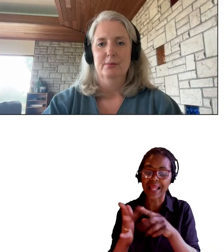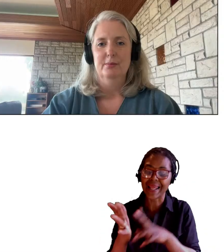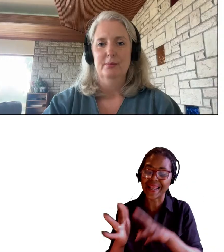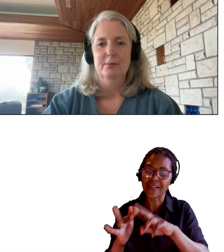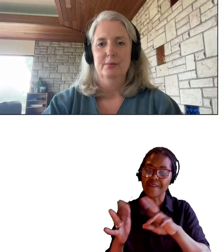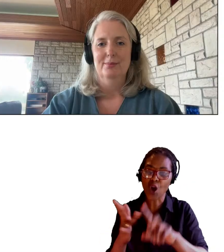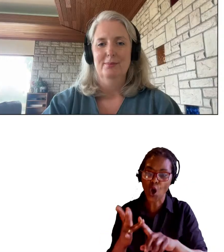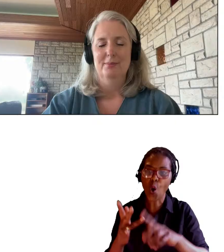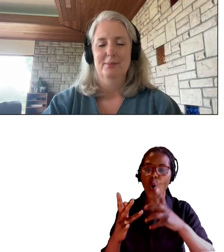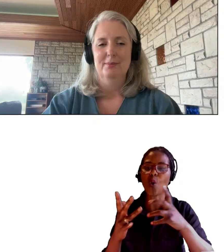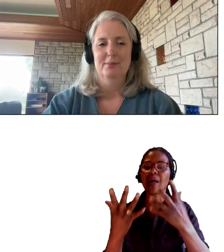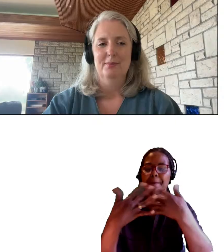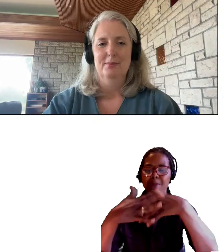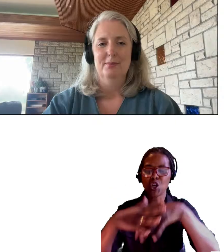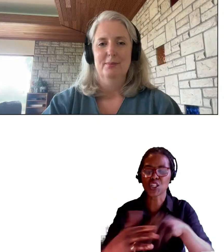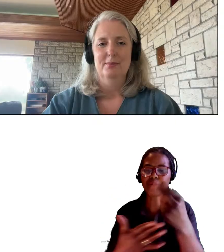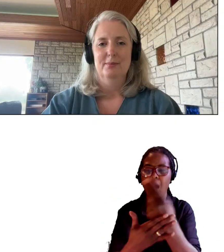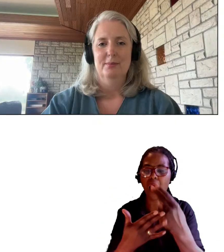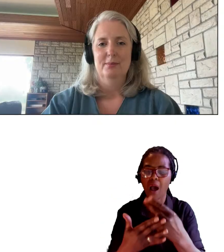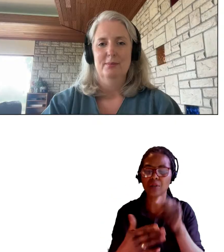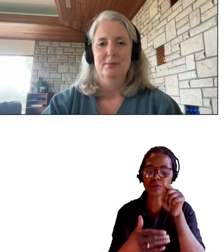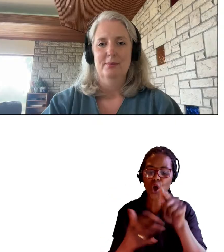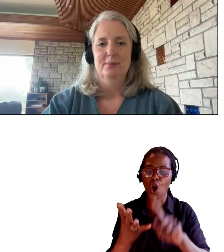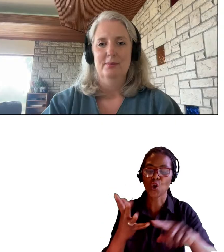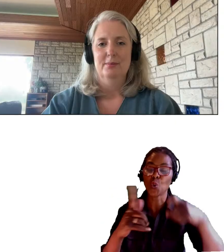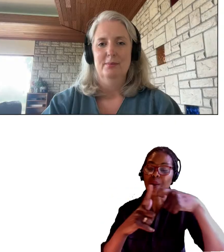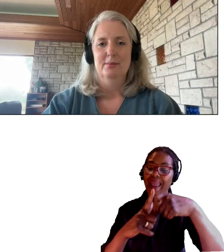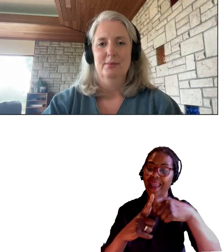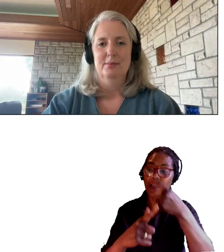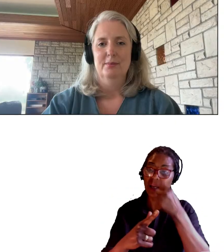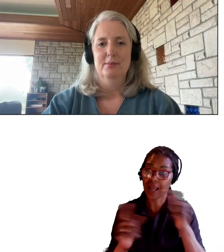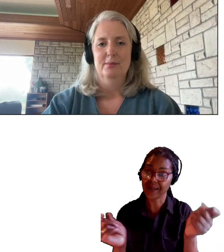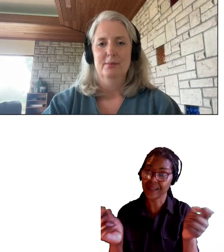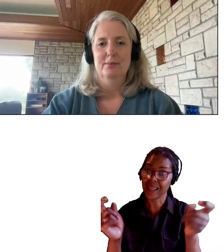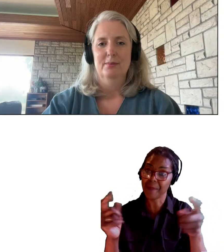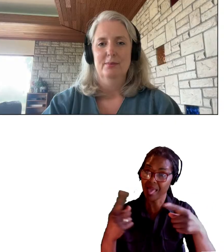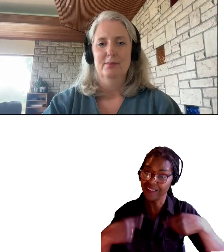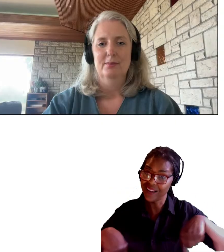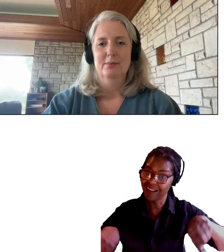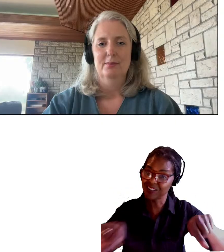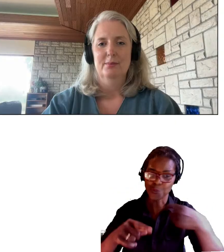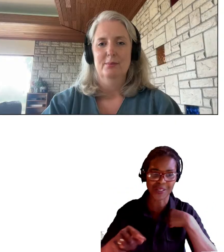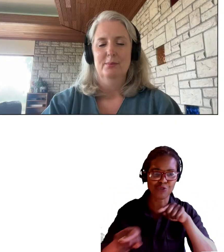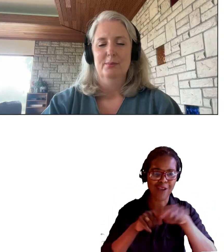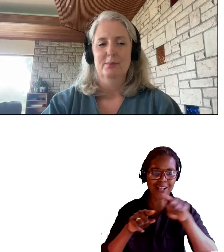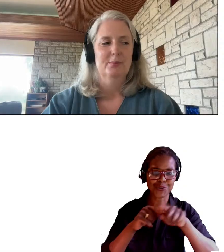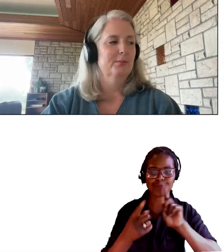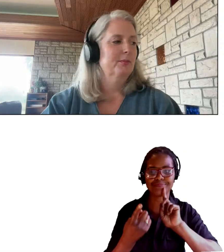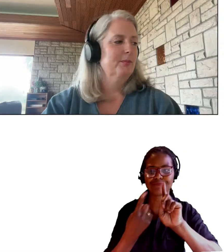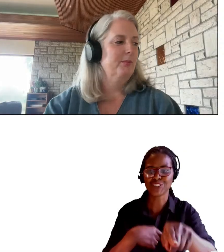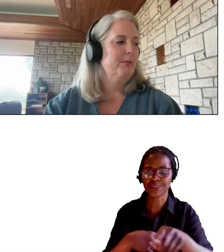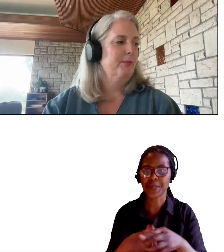info@immersivearts.uk, and we all man that inbox, so we'll try and answer those.